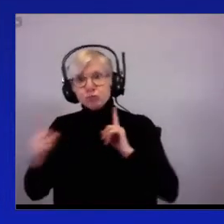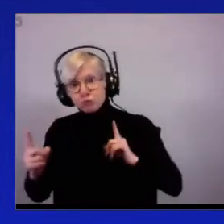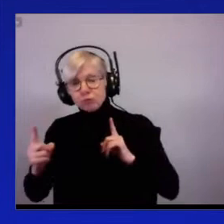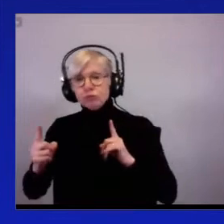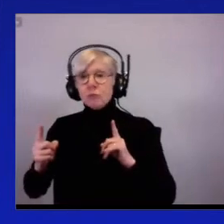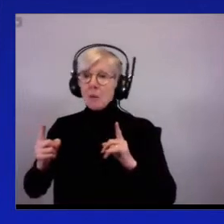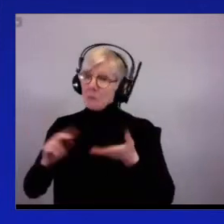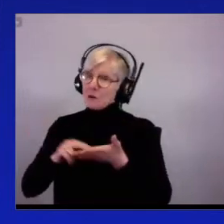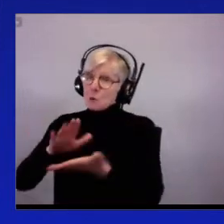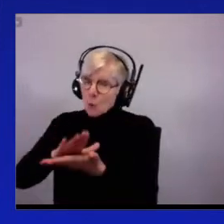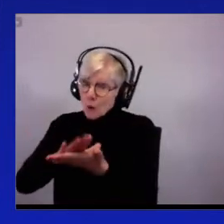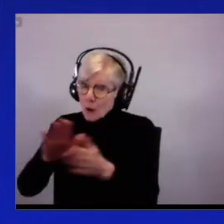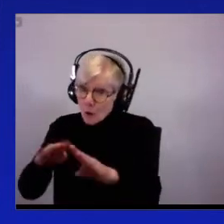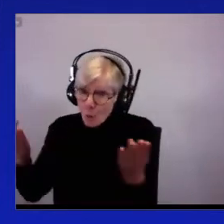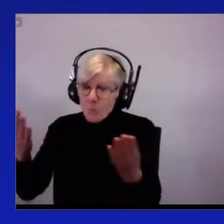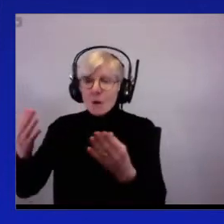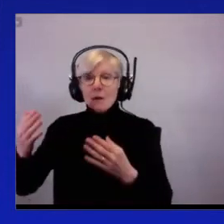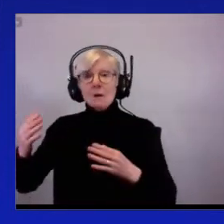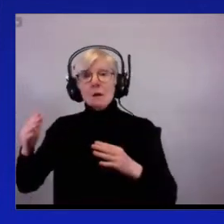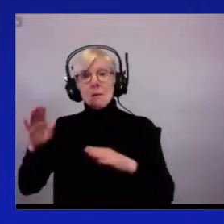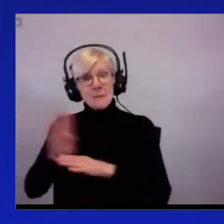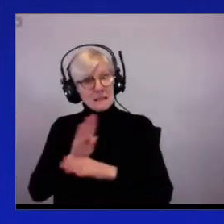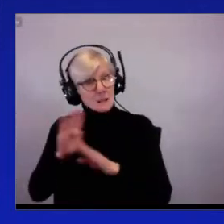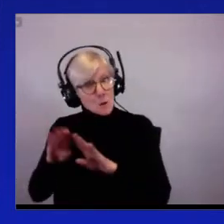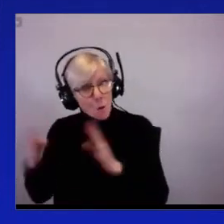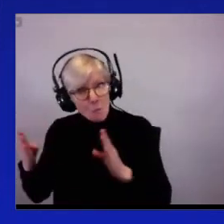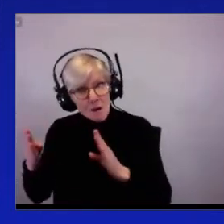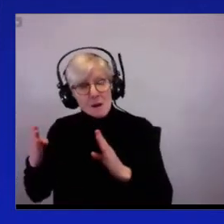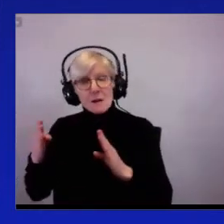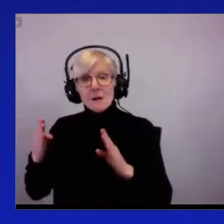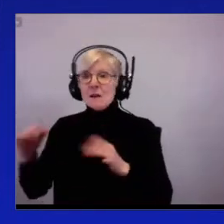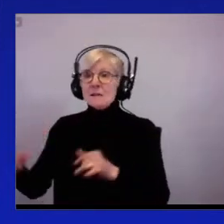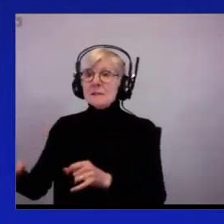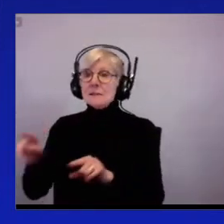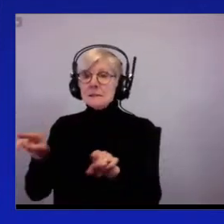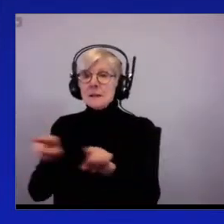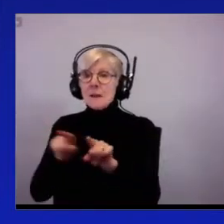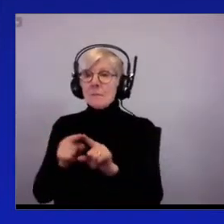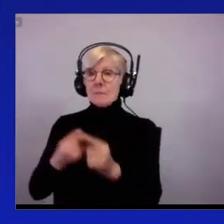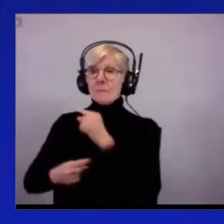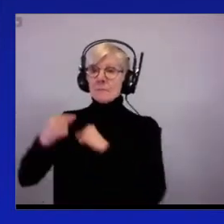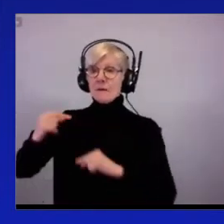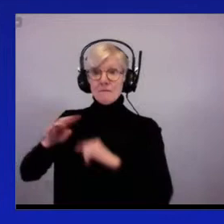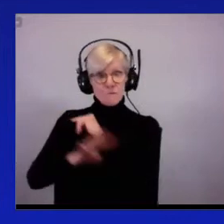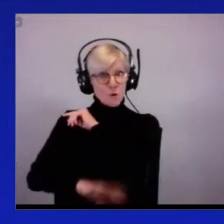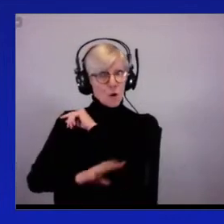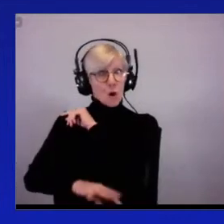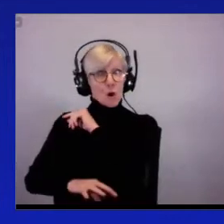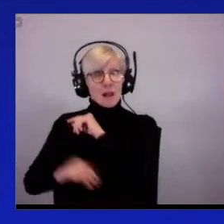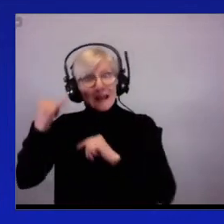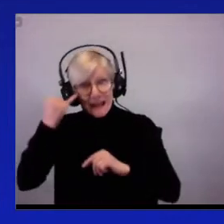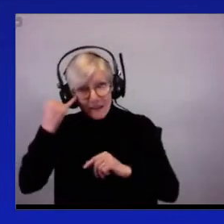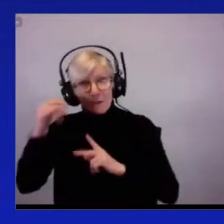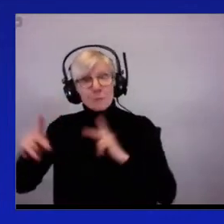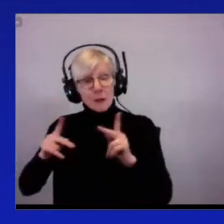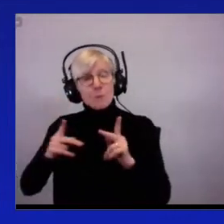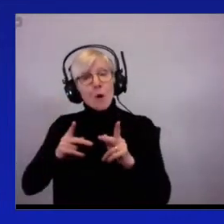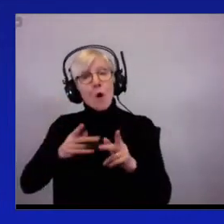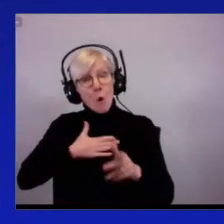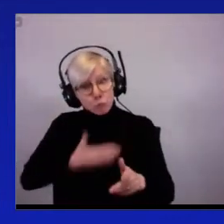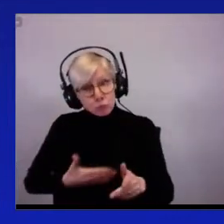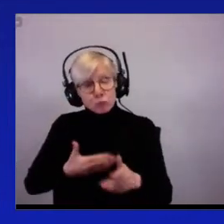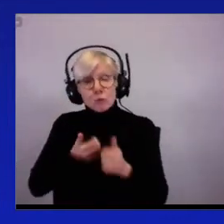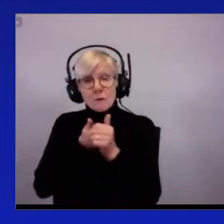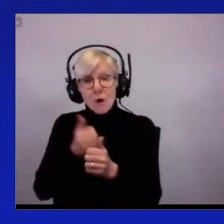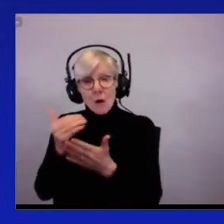as we did in the fall. But the more we use the tools like masks and distancing, the better off